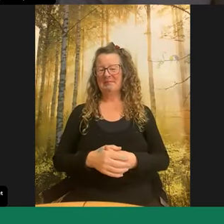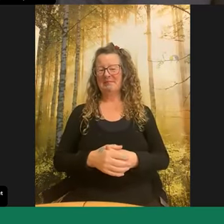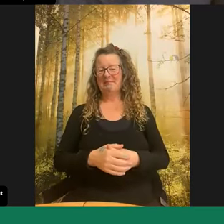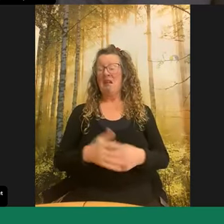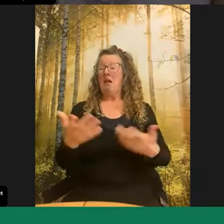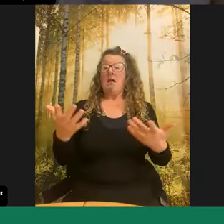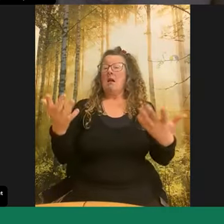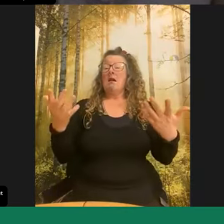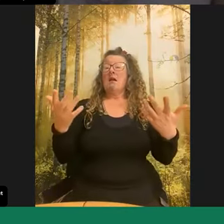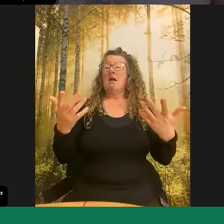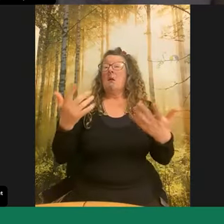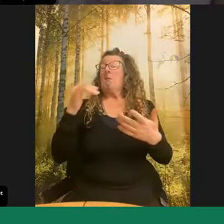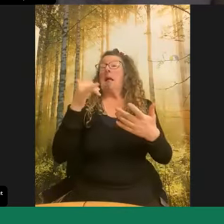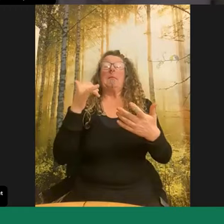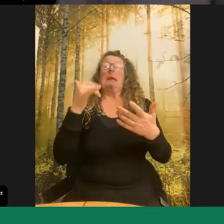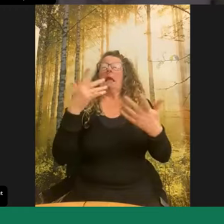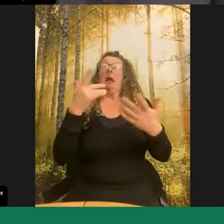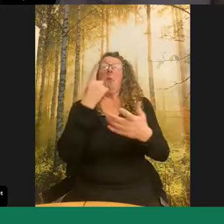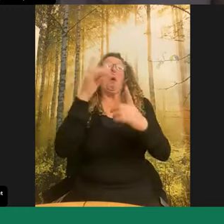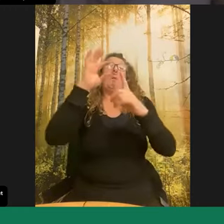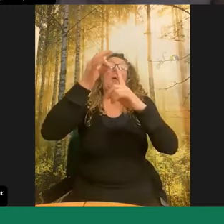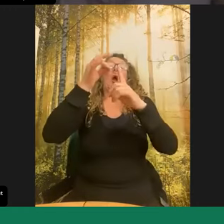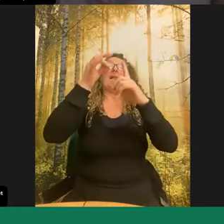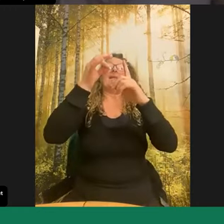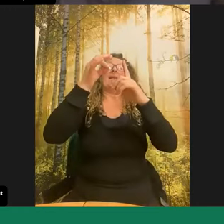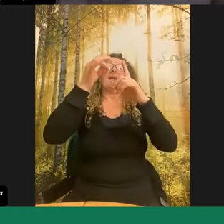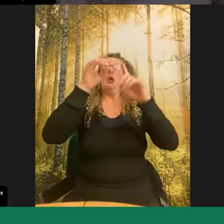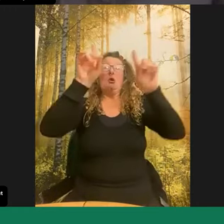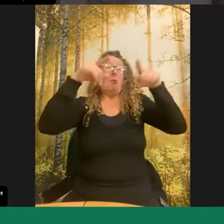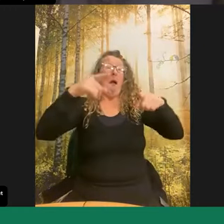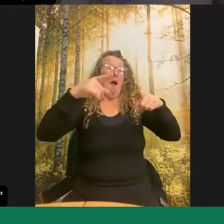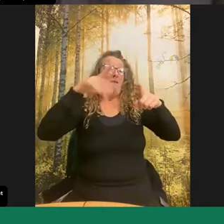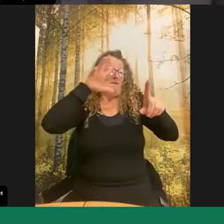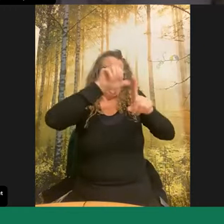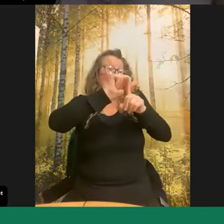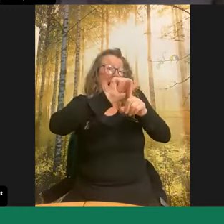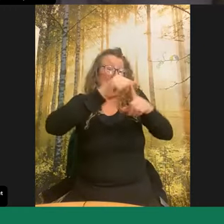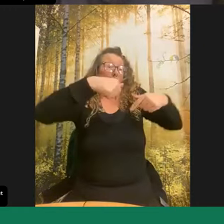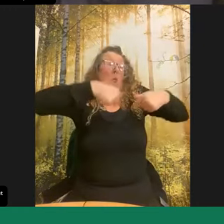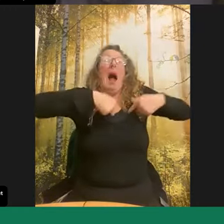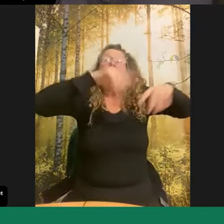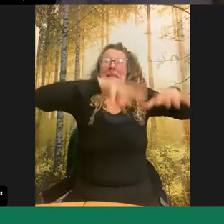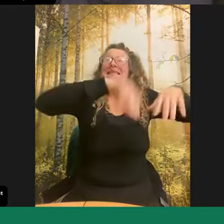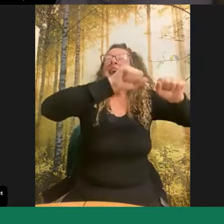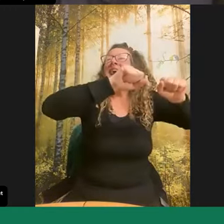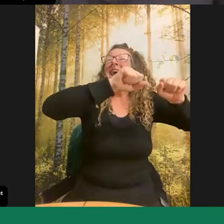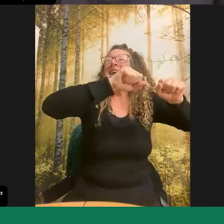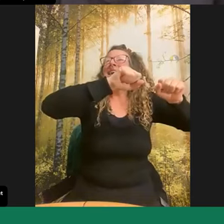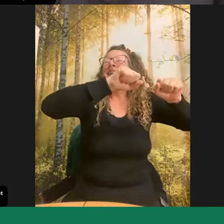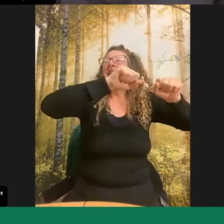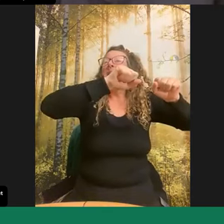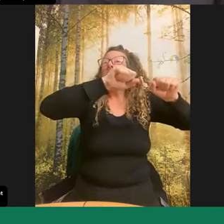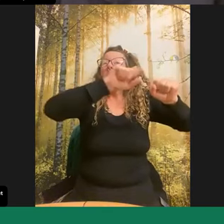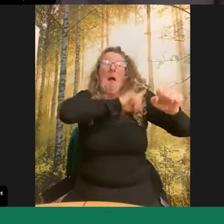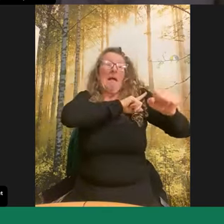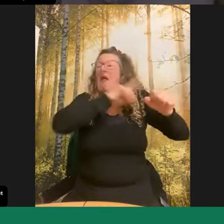maybe at one point you can't even see the starting points that I've started. It's just be some thing what other people have brought